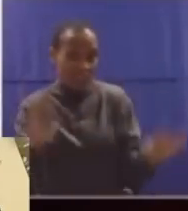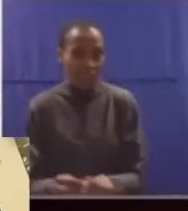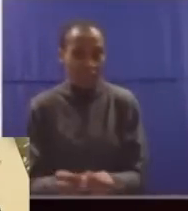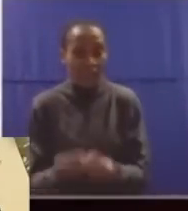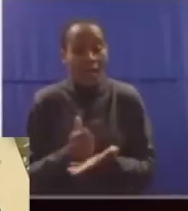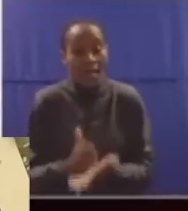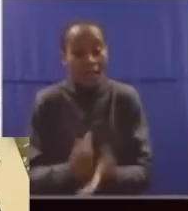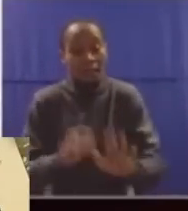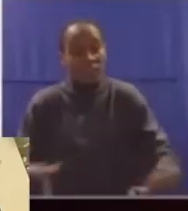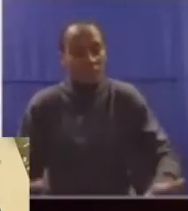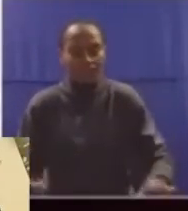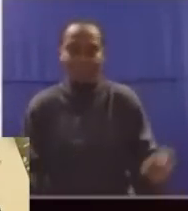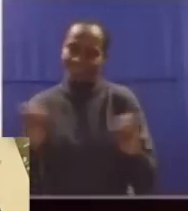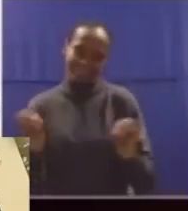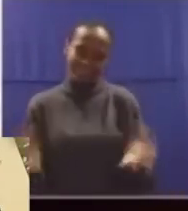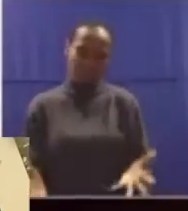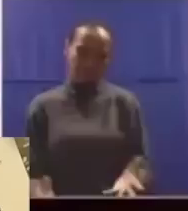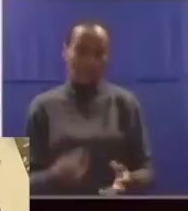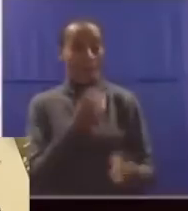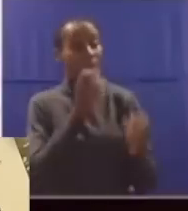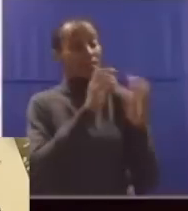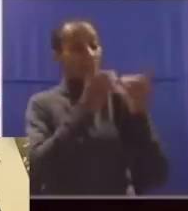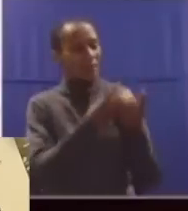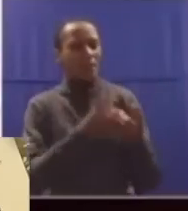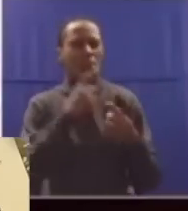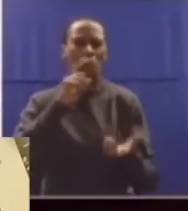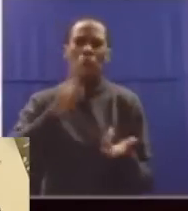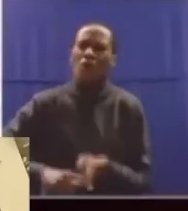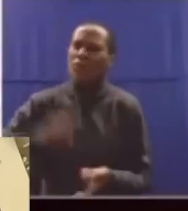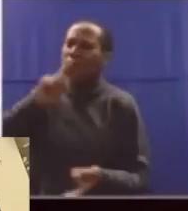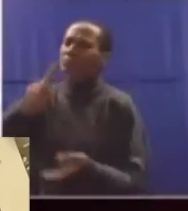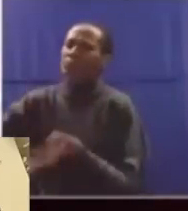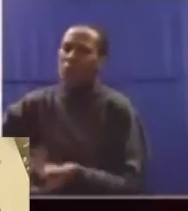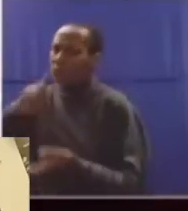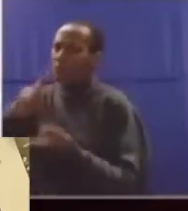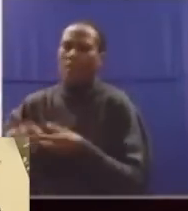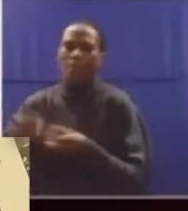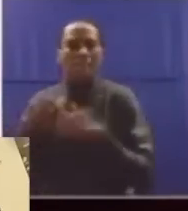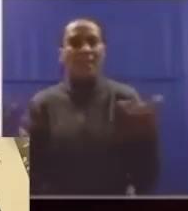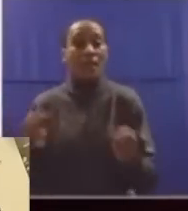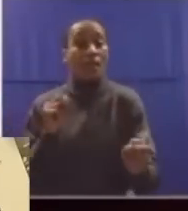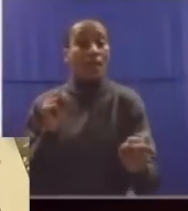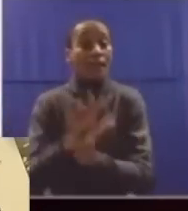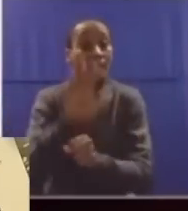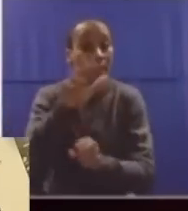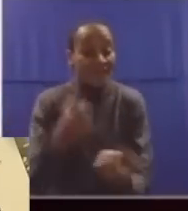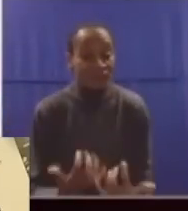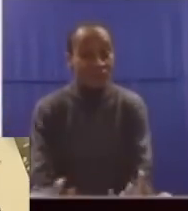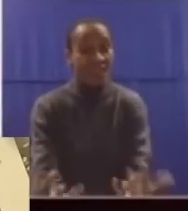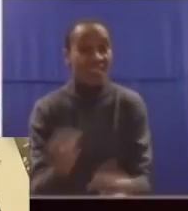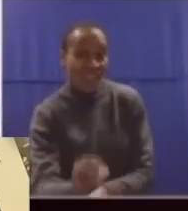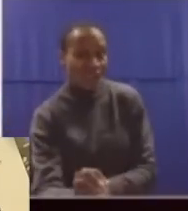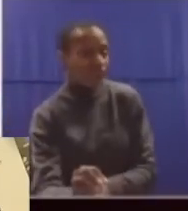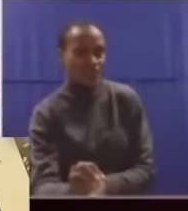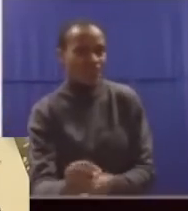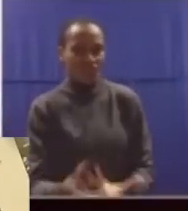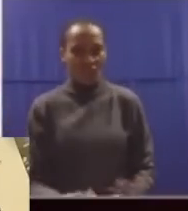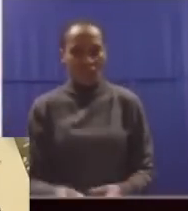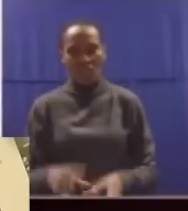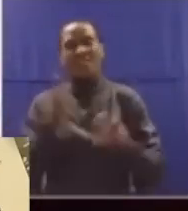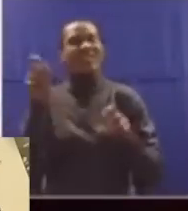this generation. They make many promises, but there's little actual impact on the ground. This is nothing